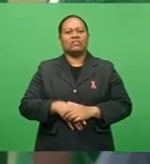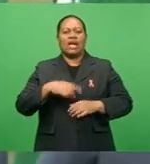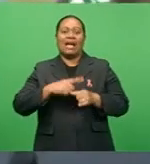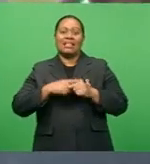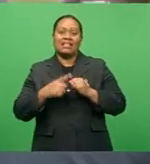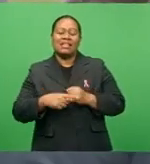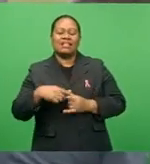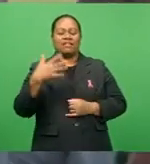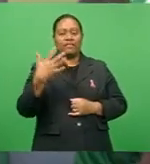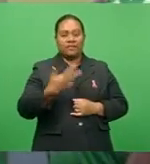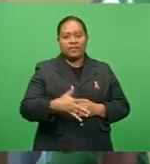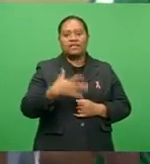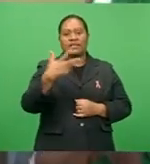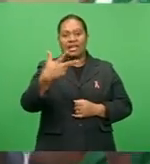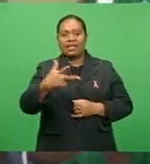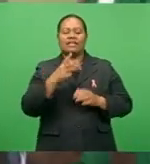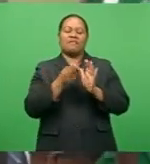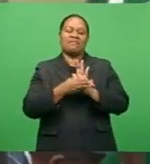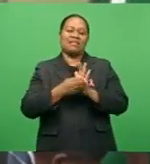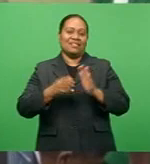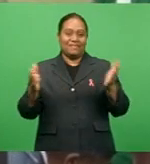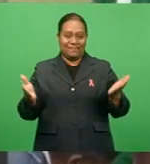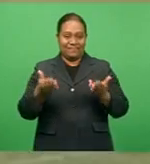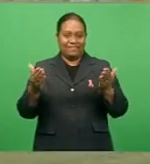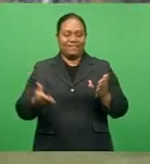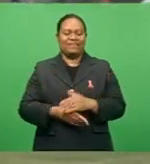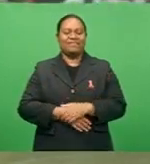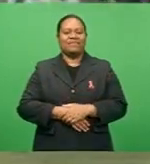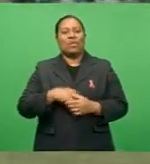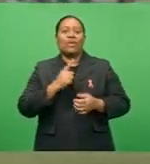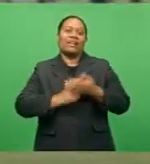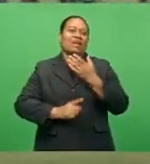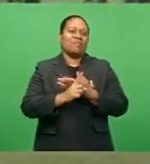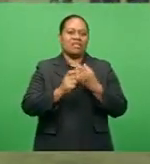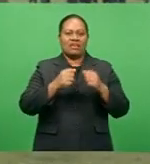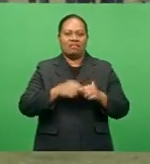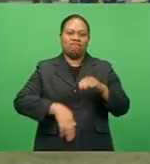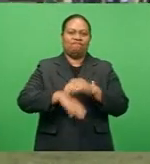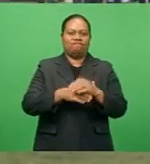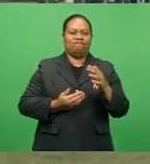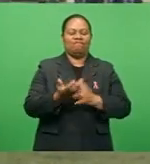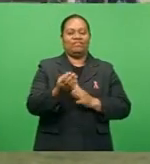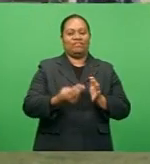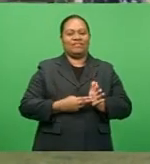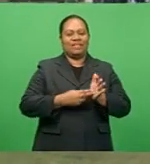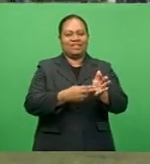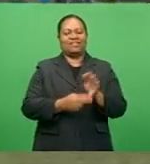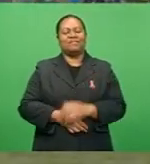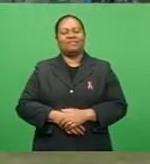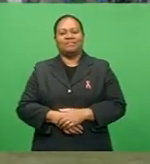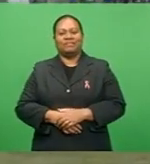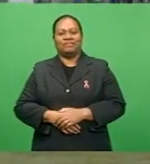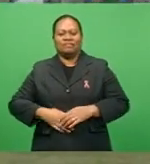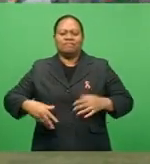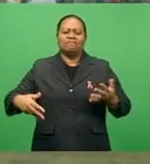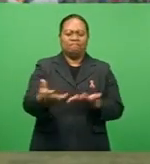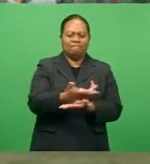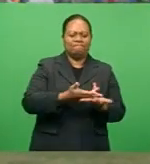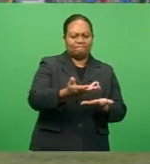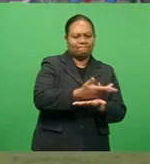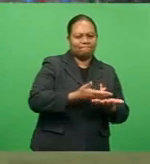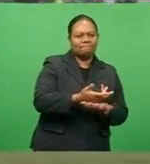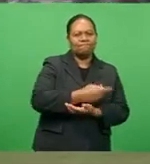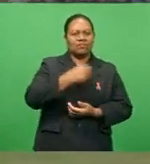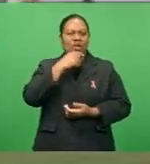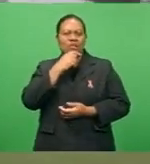the strikers, they worked hard. I mean, they've been working hard all week. The Nandi football team's win over Bar yesterday has put them in